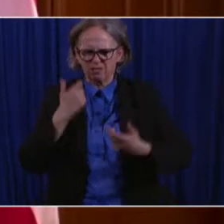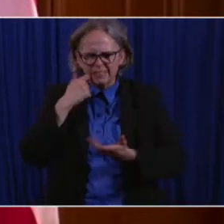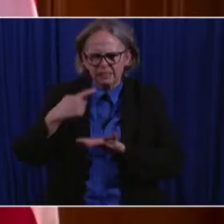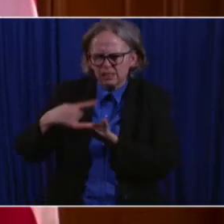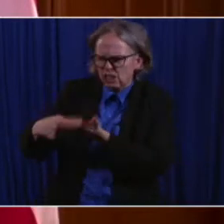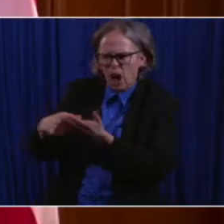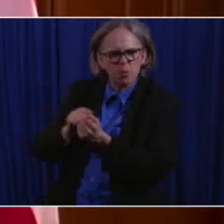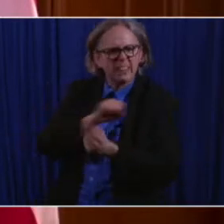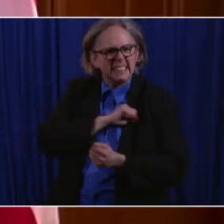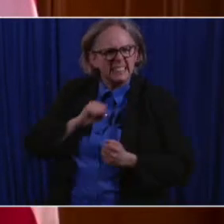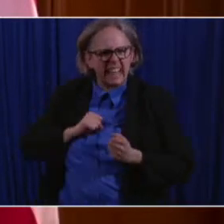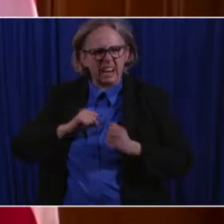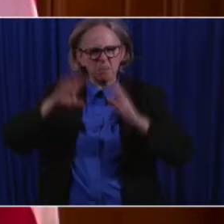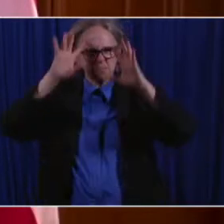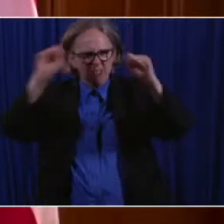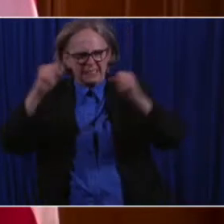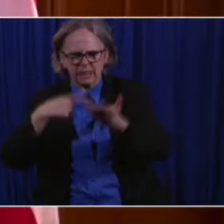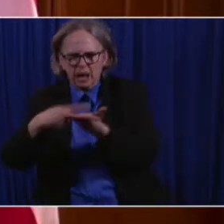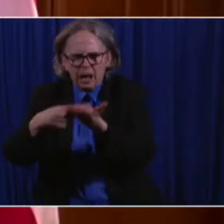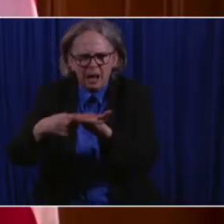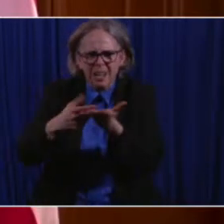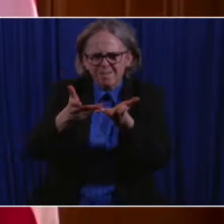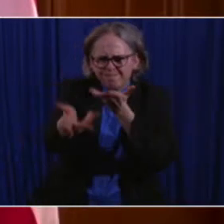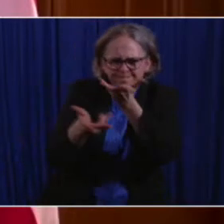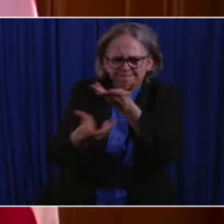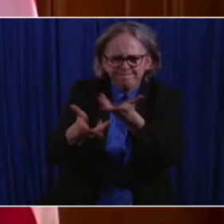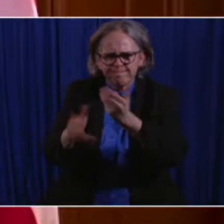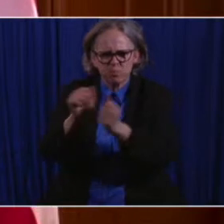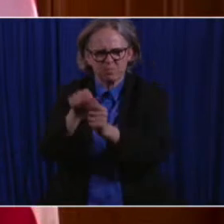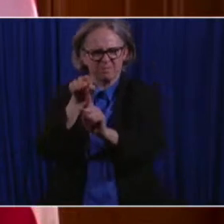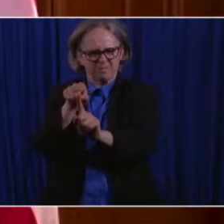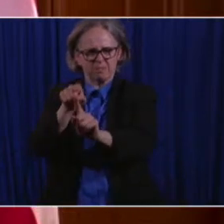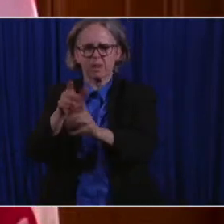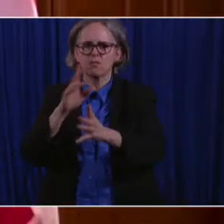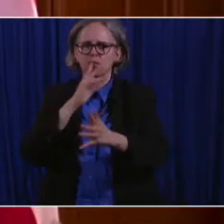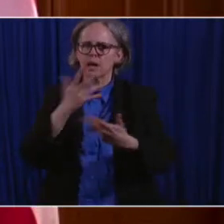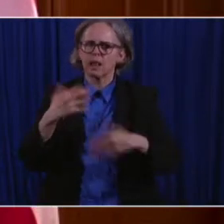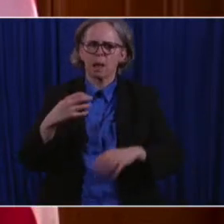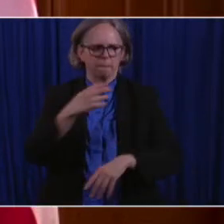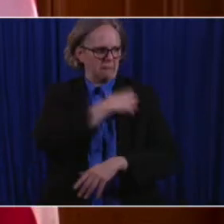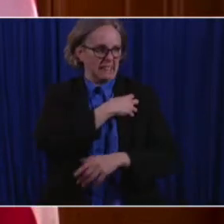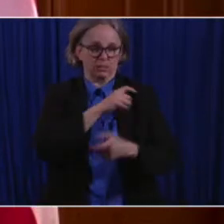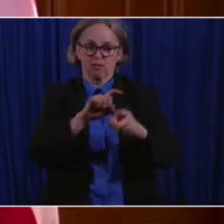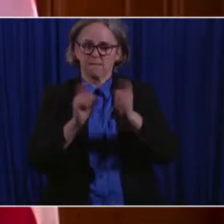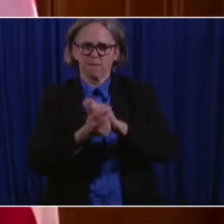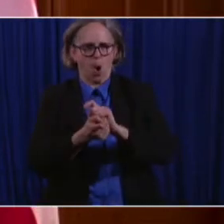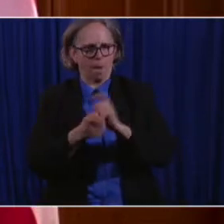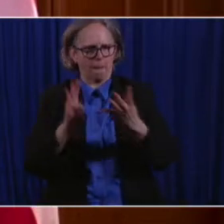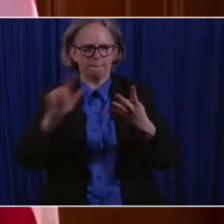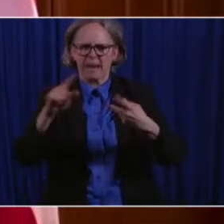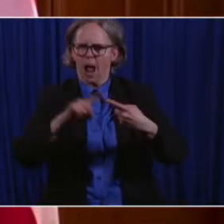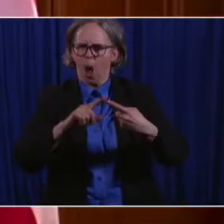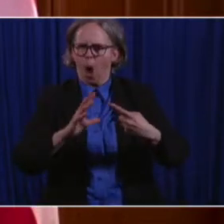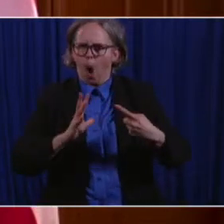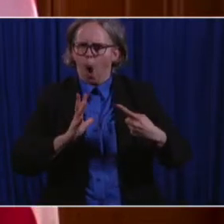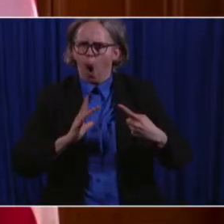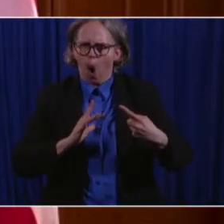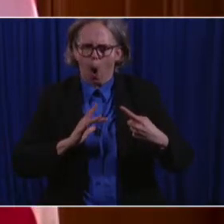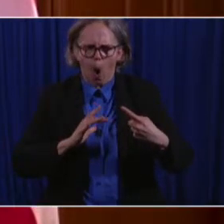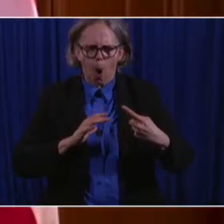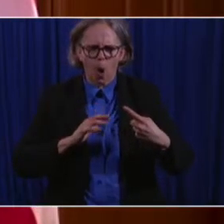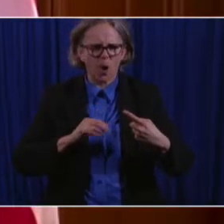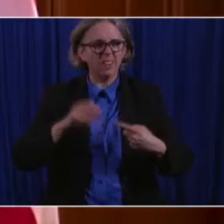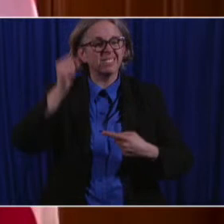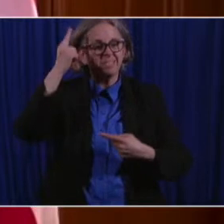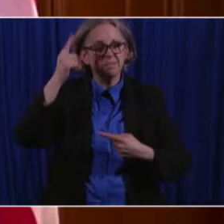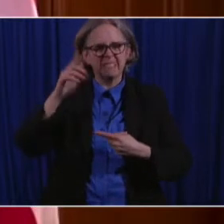about. One is an amazing police reform bill that we had the FOP involved in writing it.